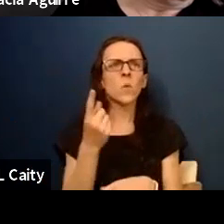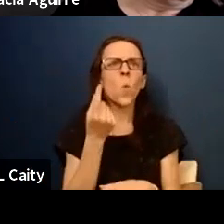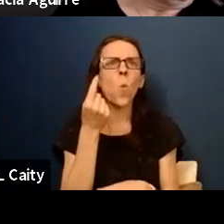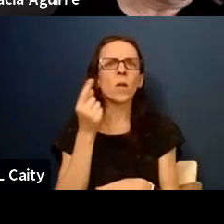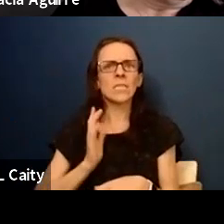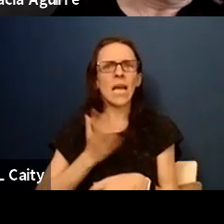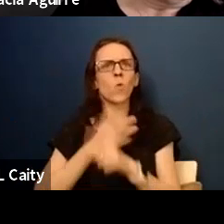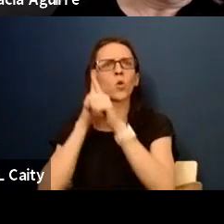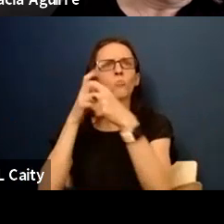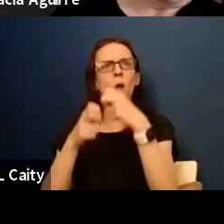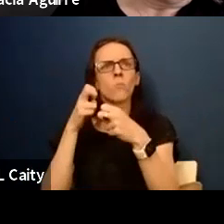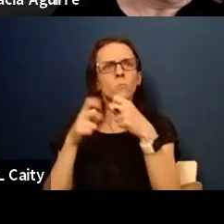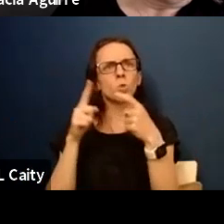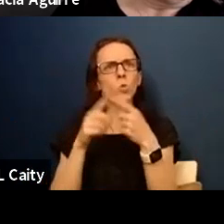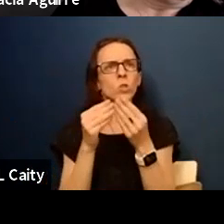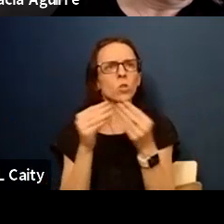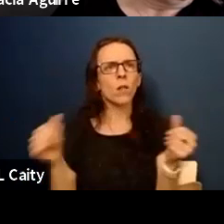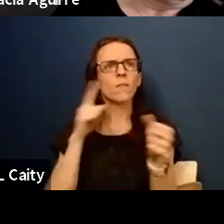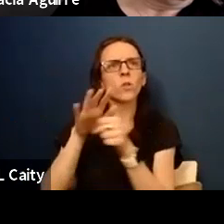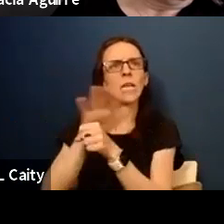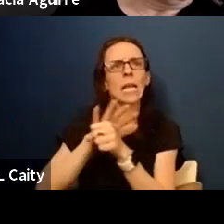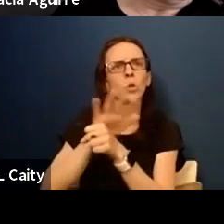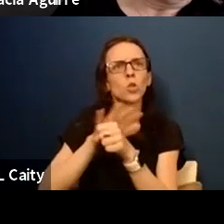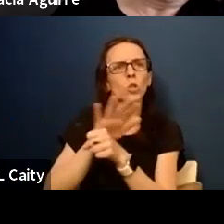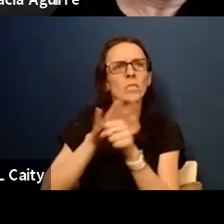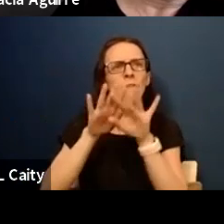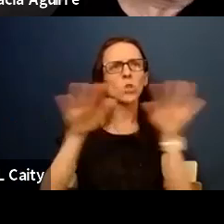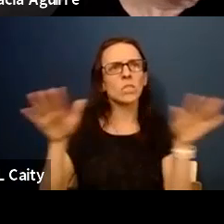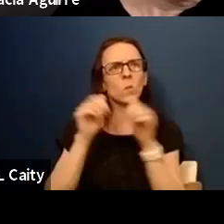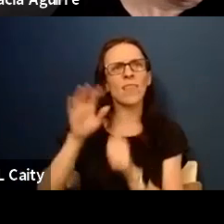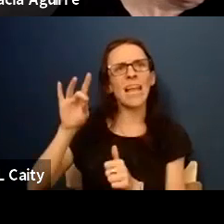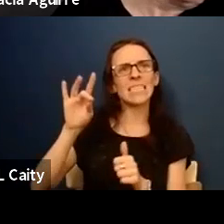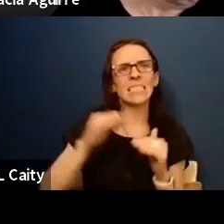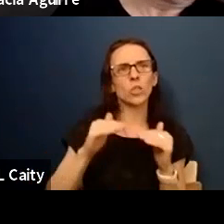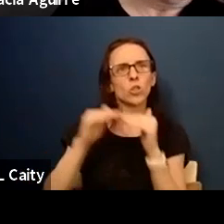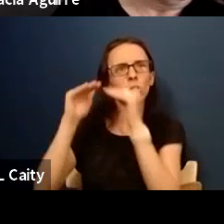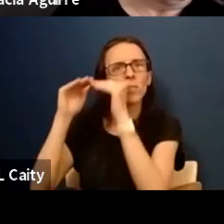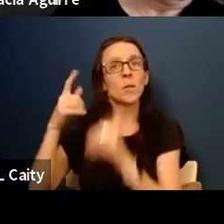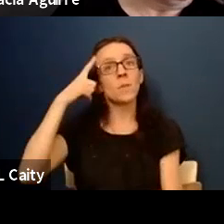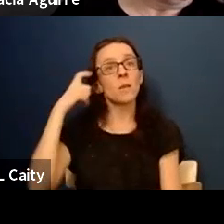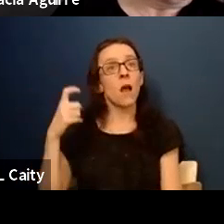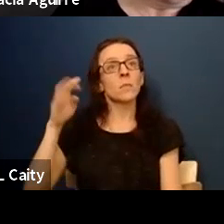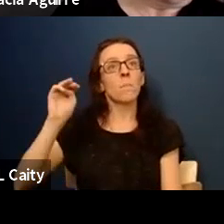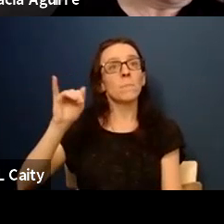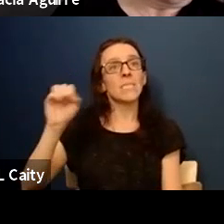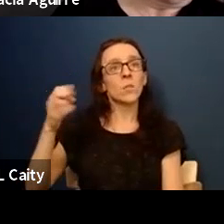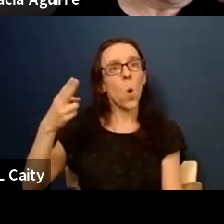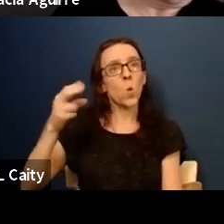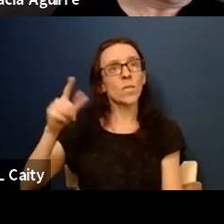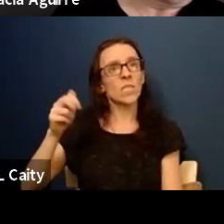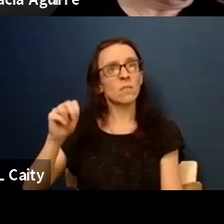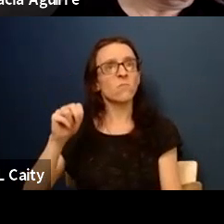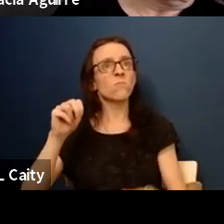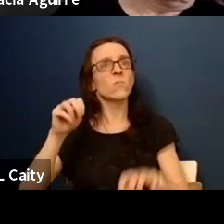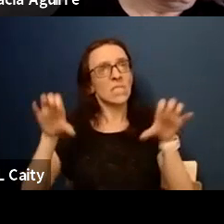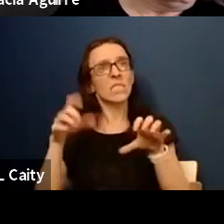to solve with neighborhood diversity and the 8 tiers? Because I thought that Ms. Hogan modeled something that showed neighborhood diversity